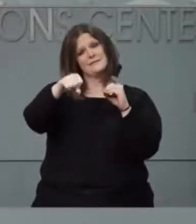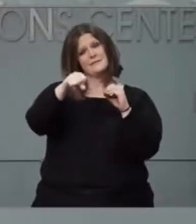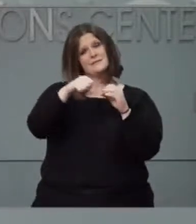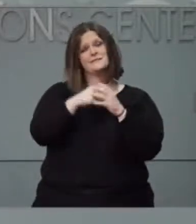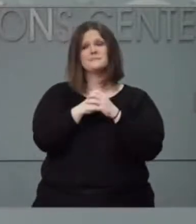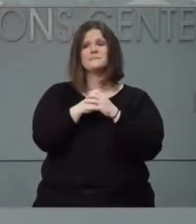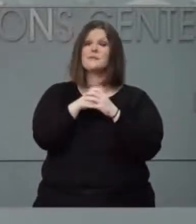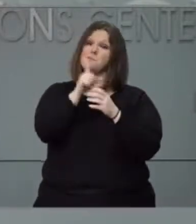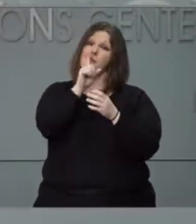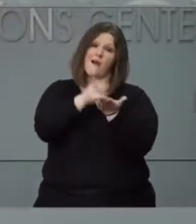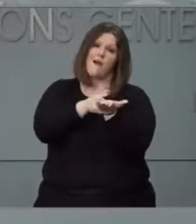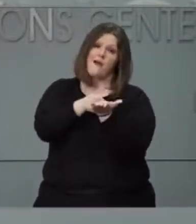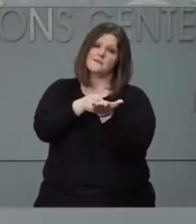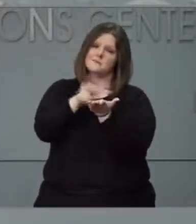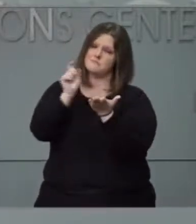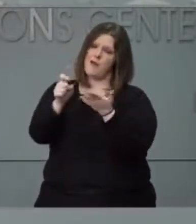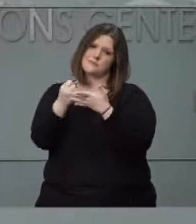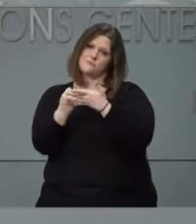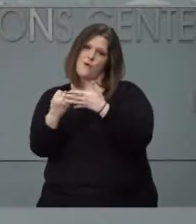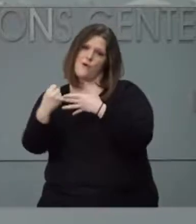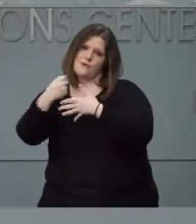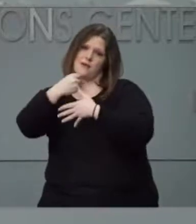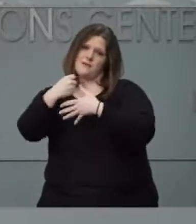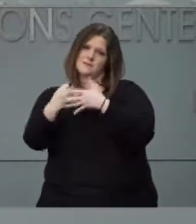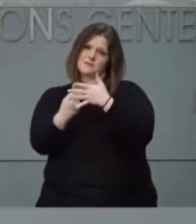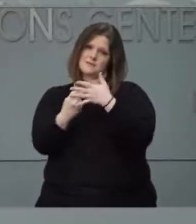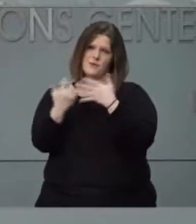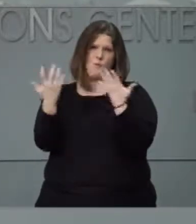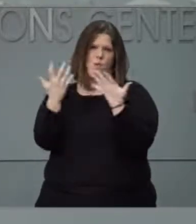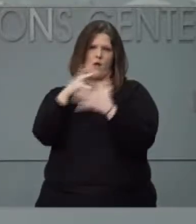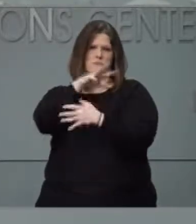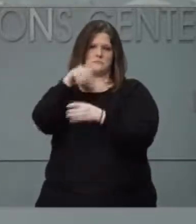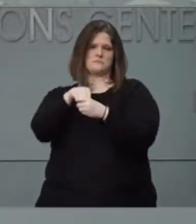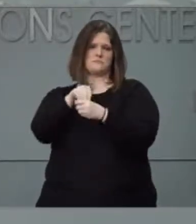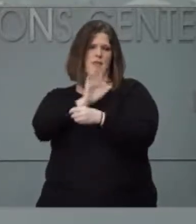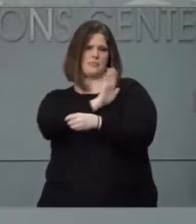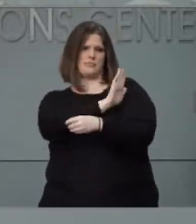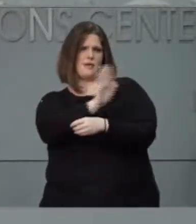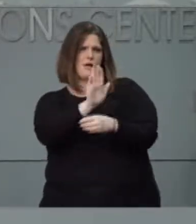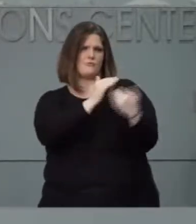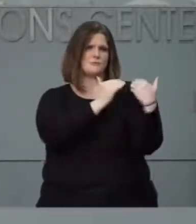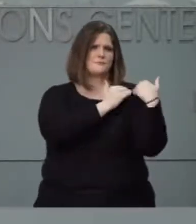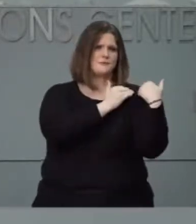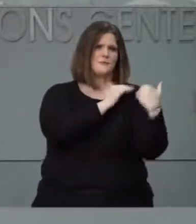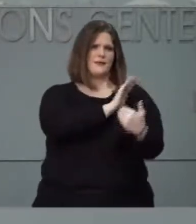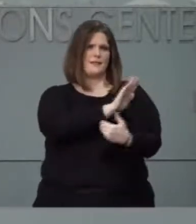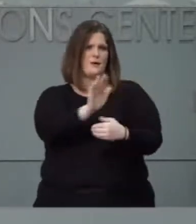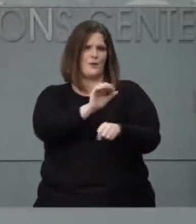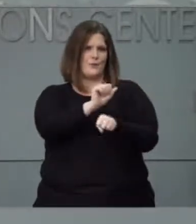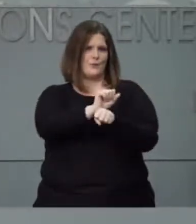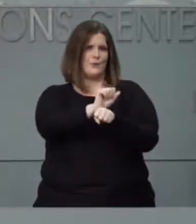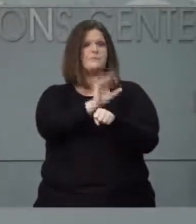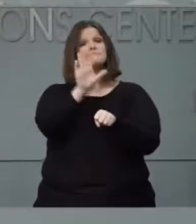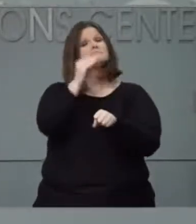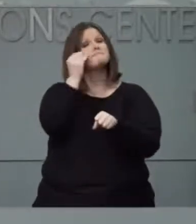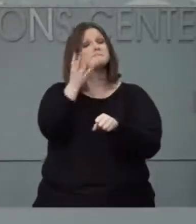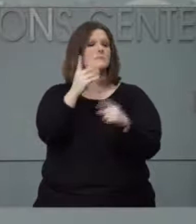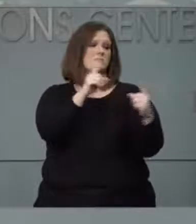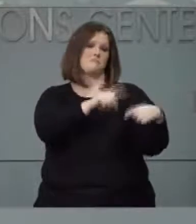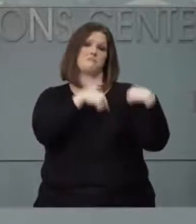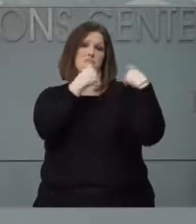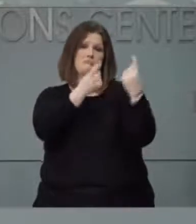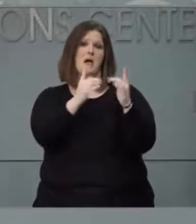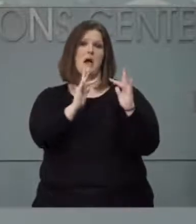to prioritize the work itself. And so actually our team has been working for a number of weeks with our local health